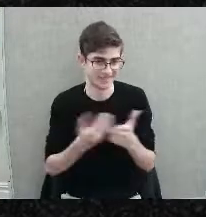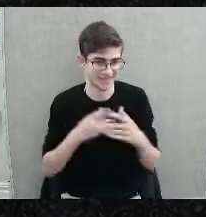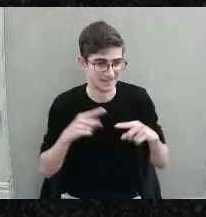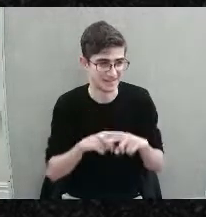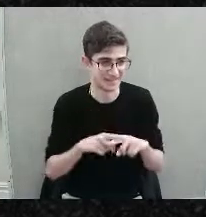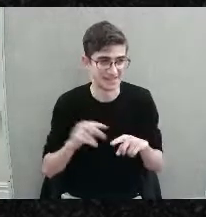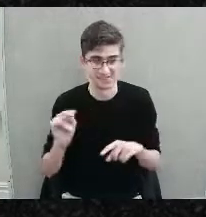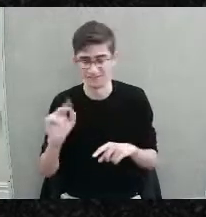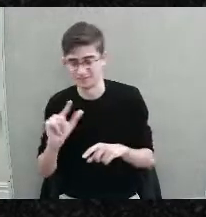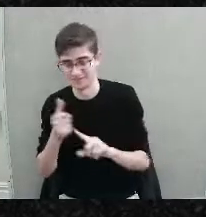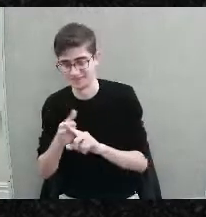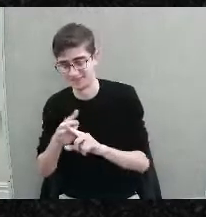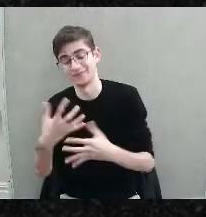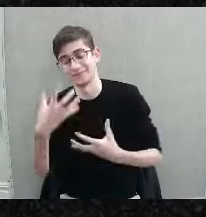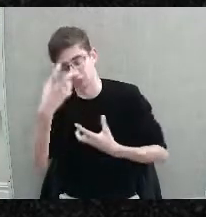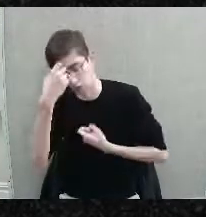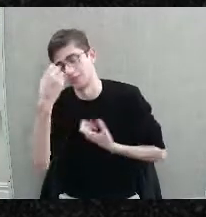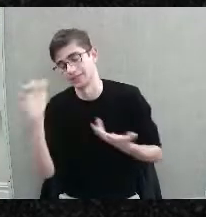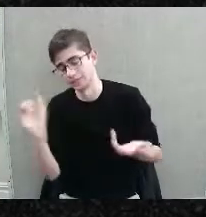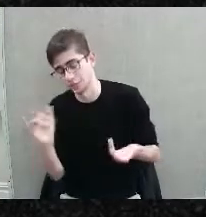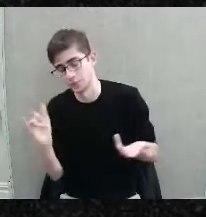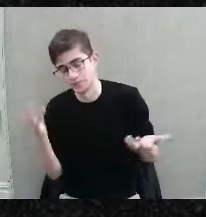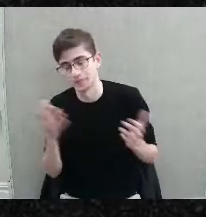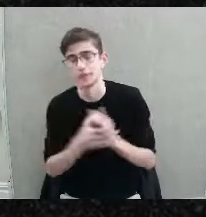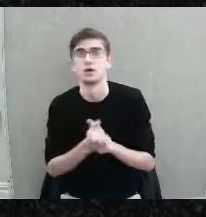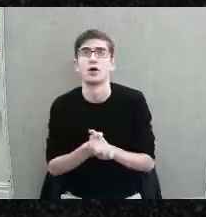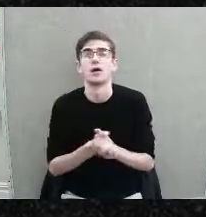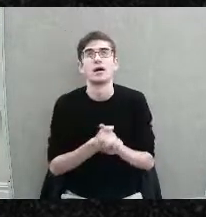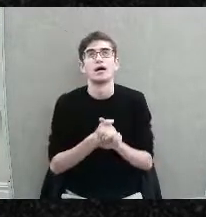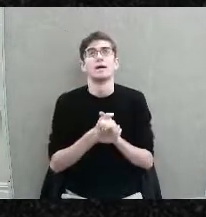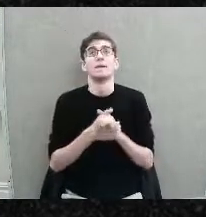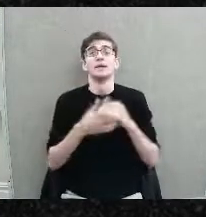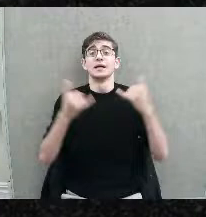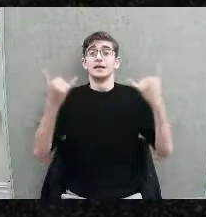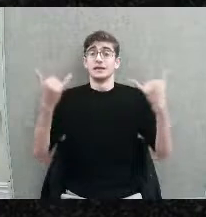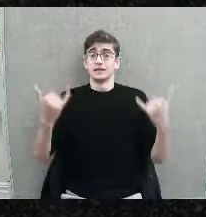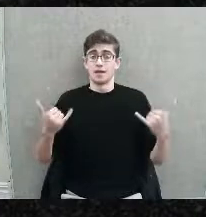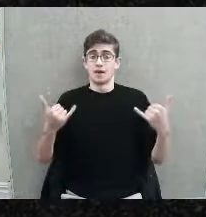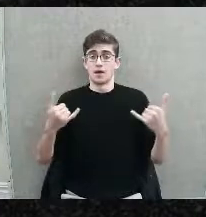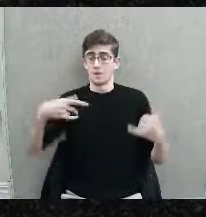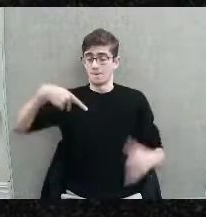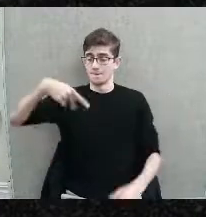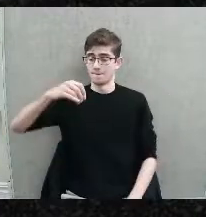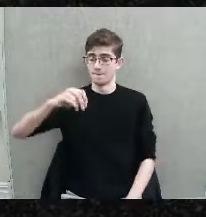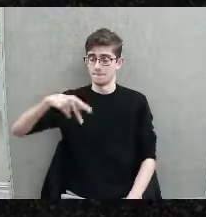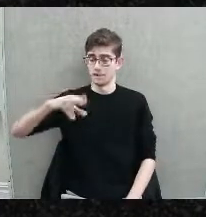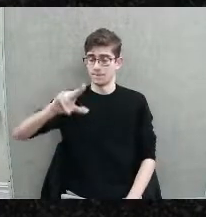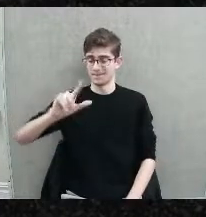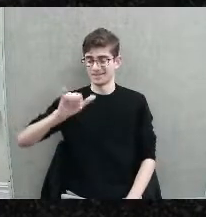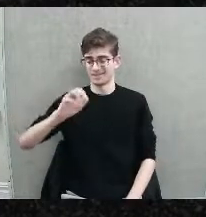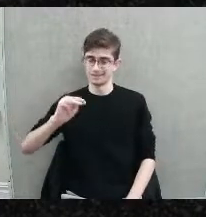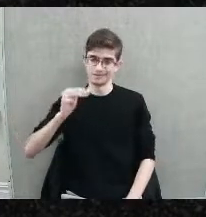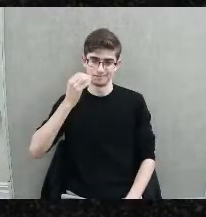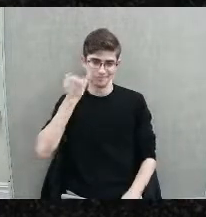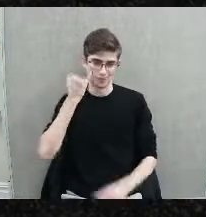as some of you said. But there's a way in which now the rise of so-called populist nationalism is bringing